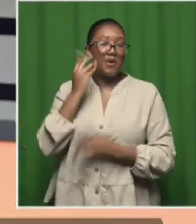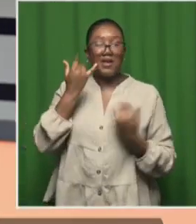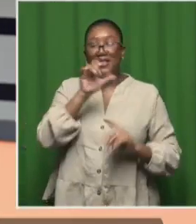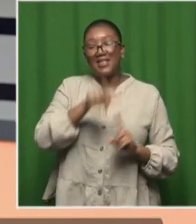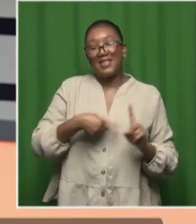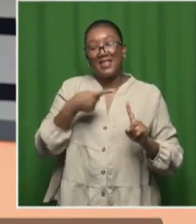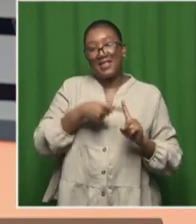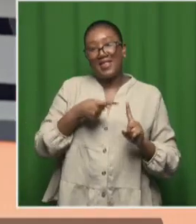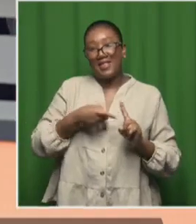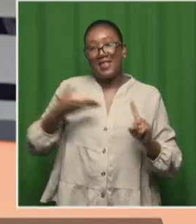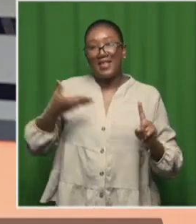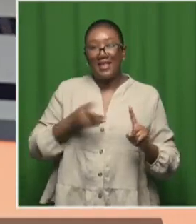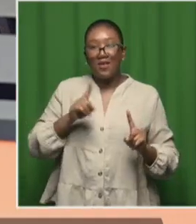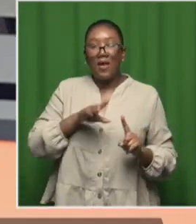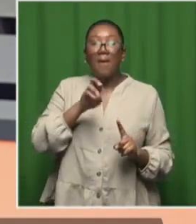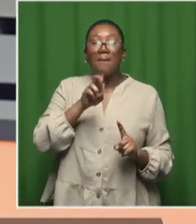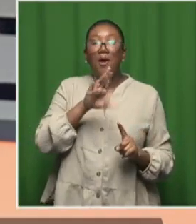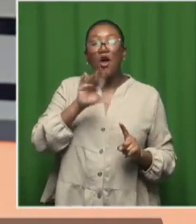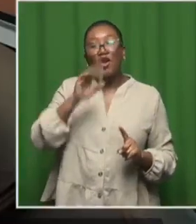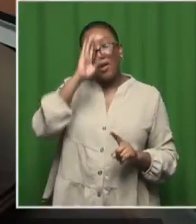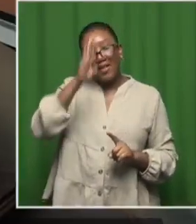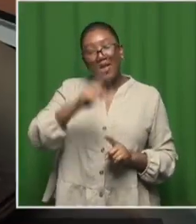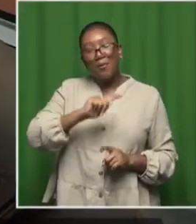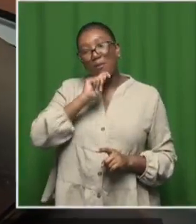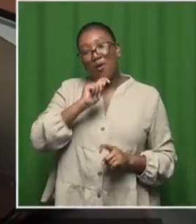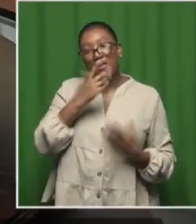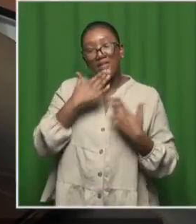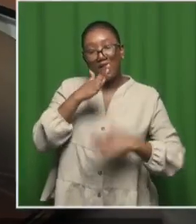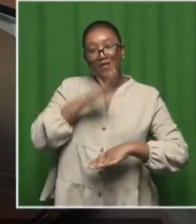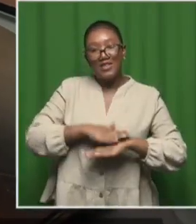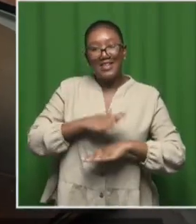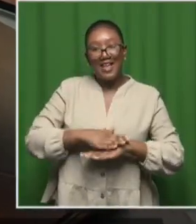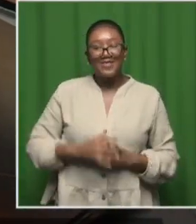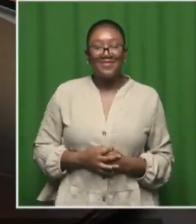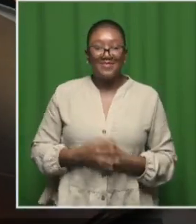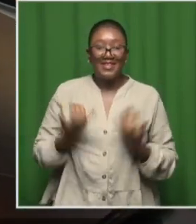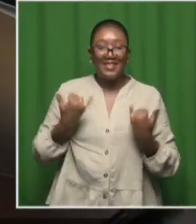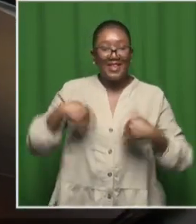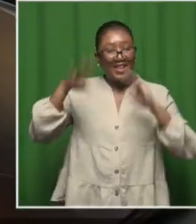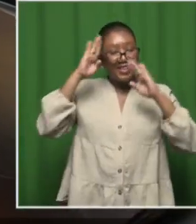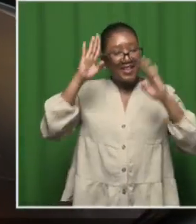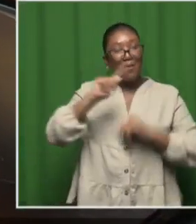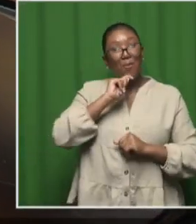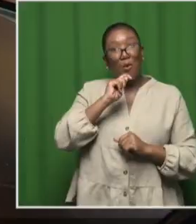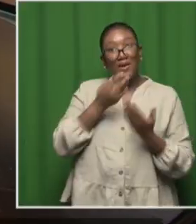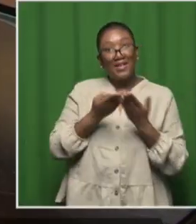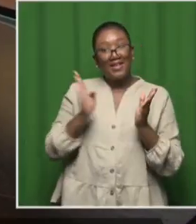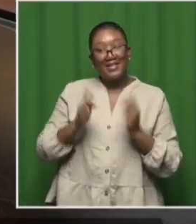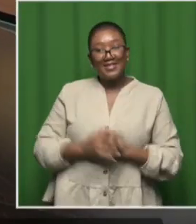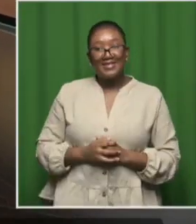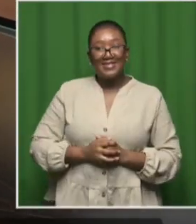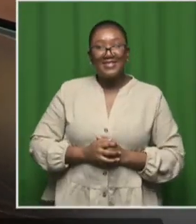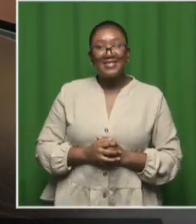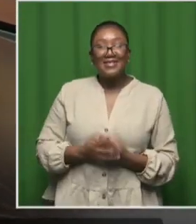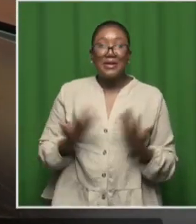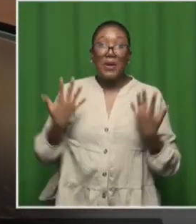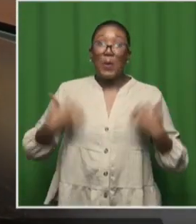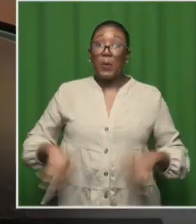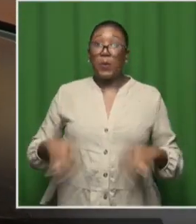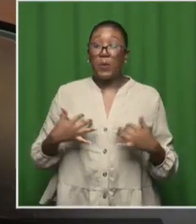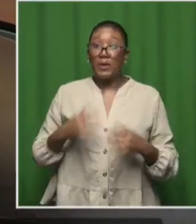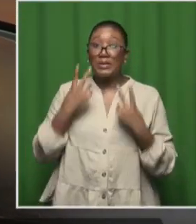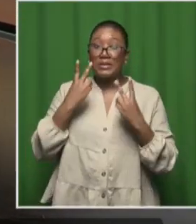to unpack further. Berco, good morning, and thank you for your time with the SABC at this hour. Very good morning to you as well. It's fascinating,